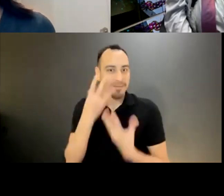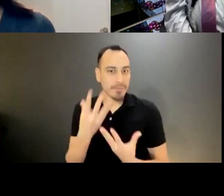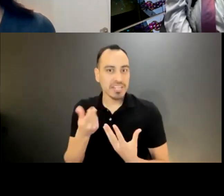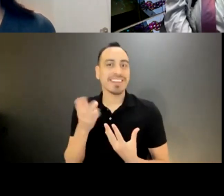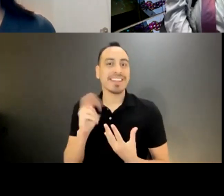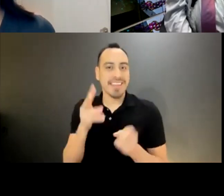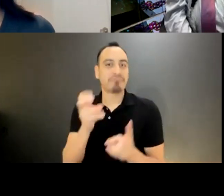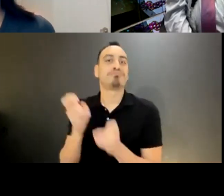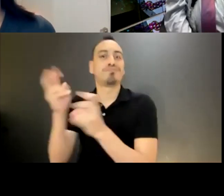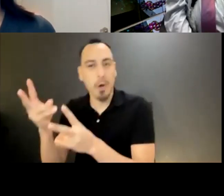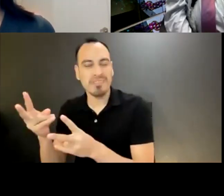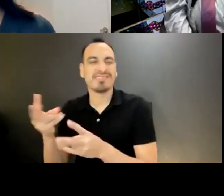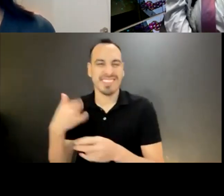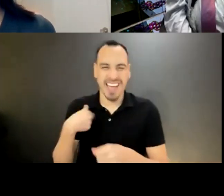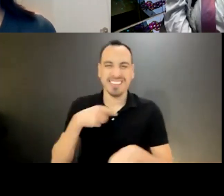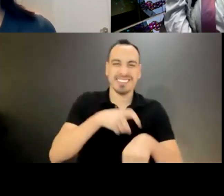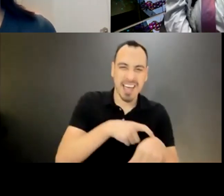dashboard.